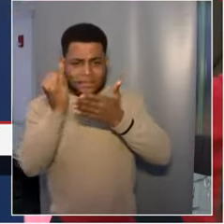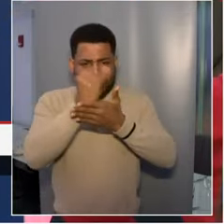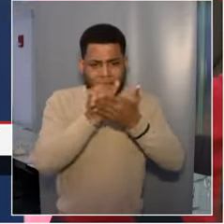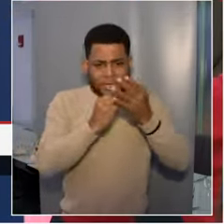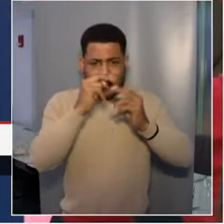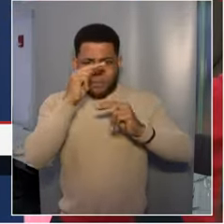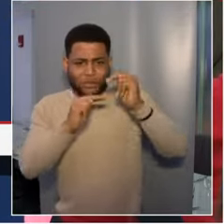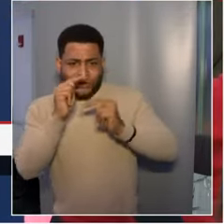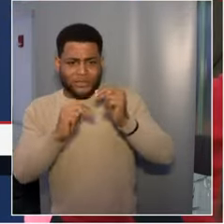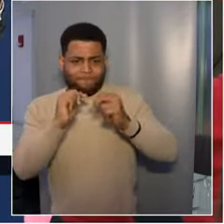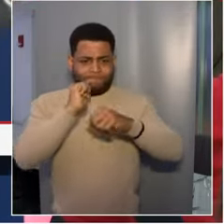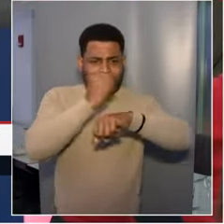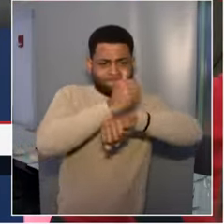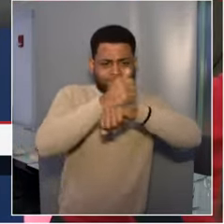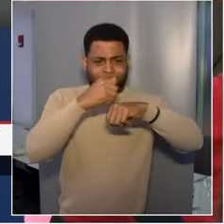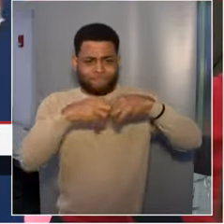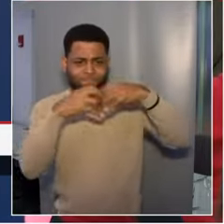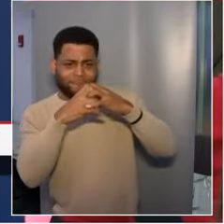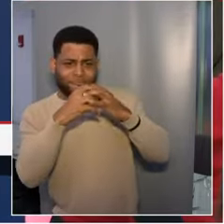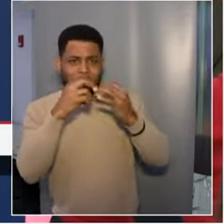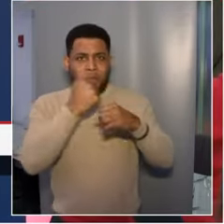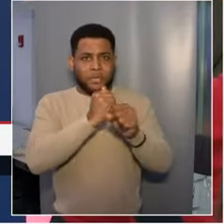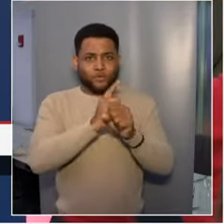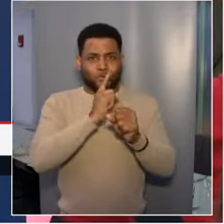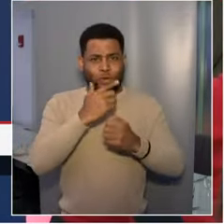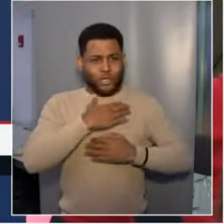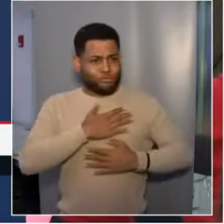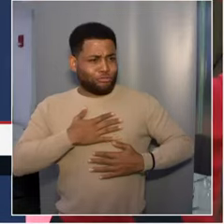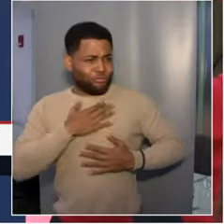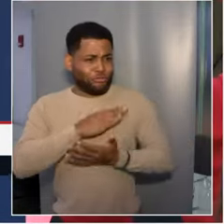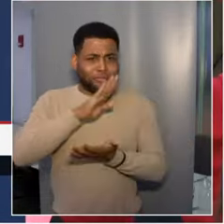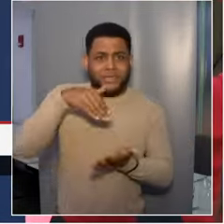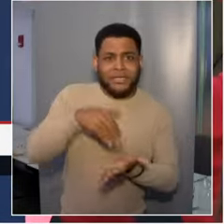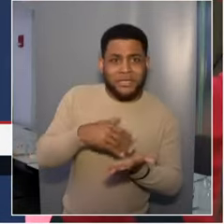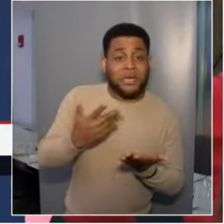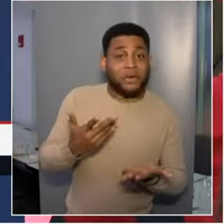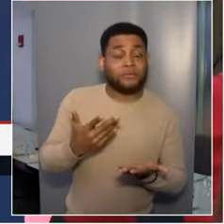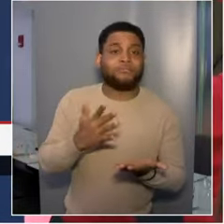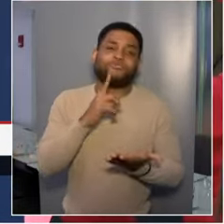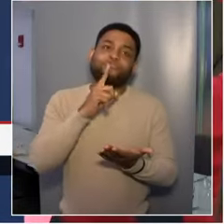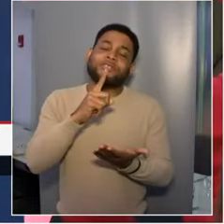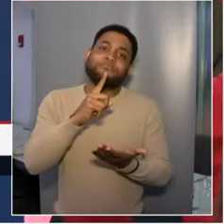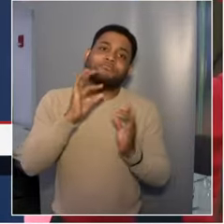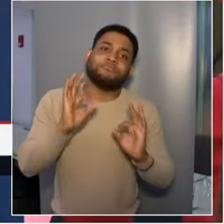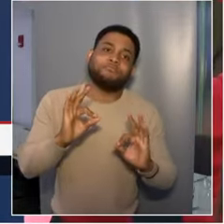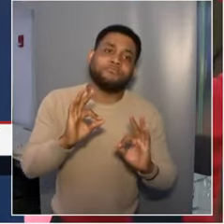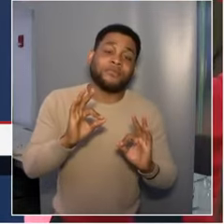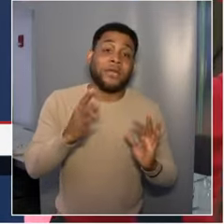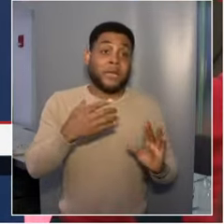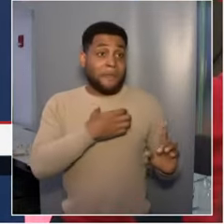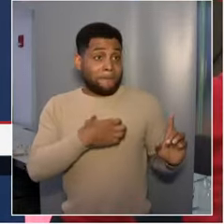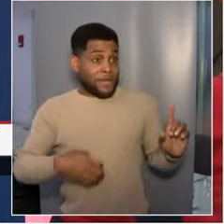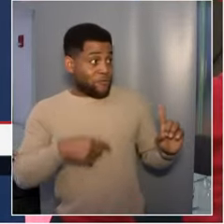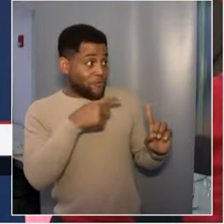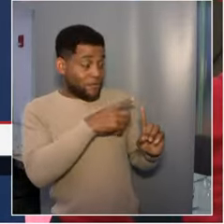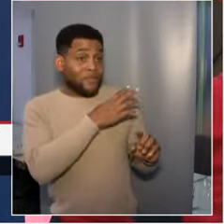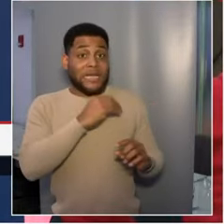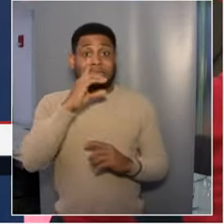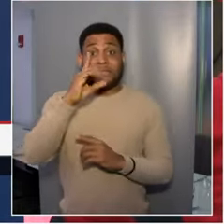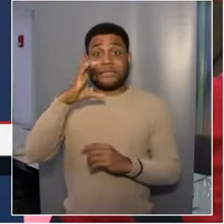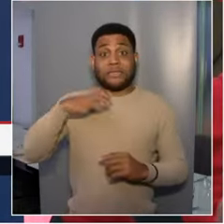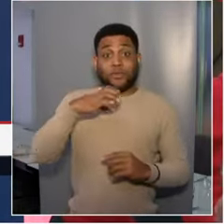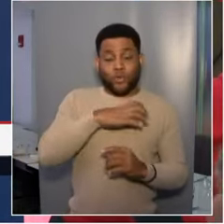an entertainment community. And the mayor and the council said, yeah, that is what we